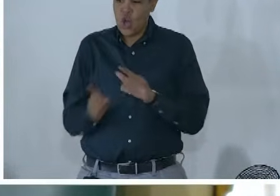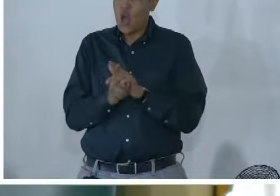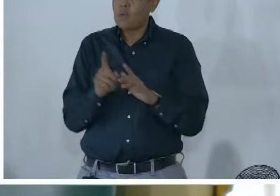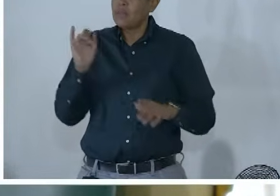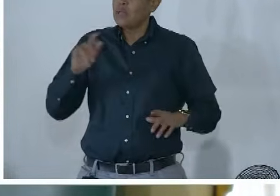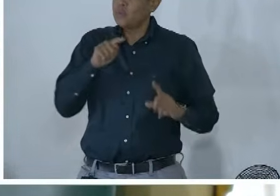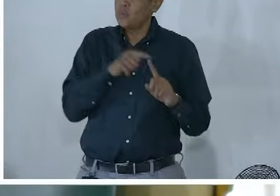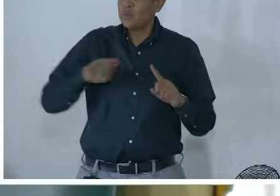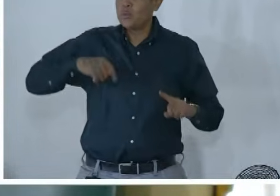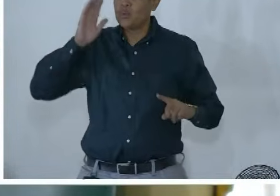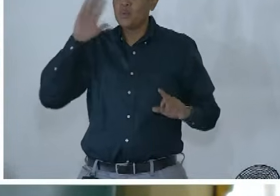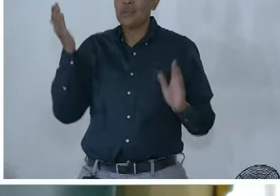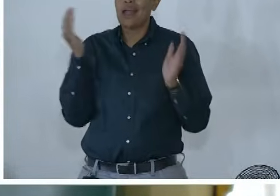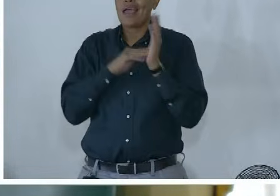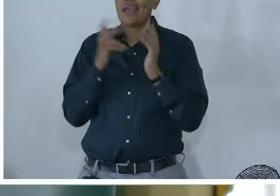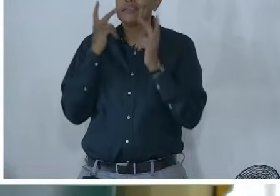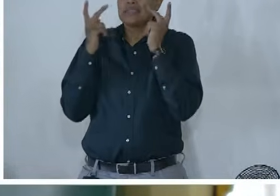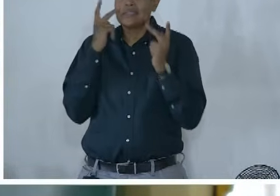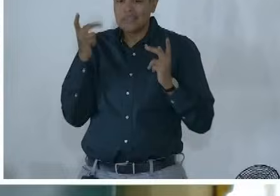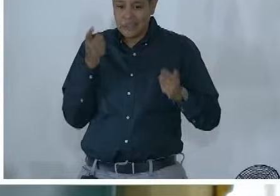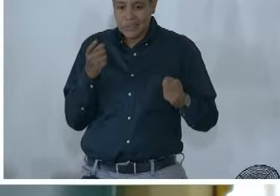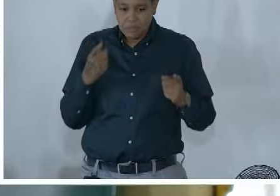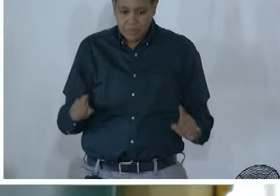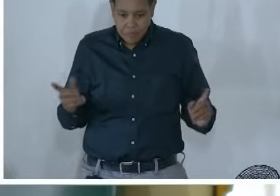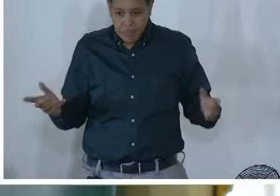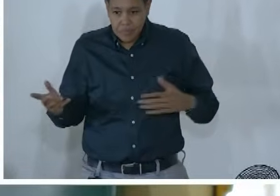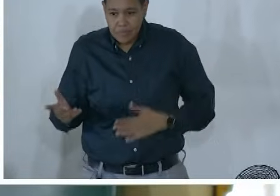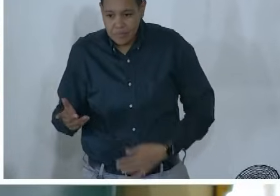is when we will again see.